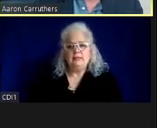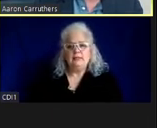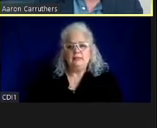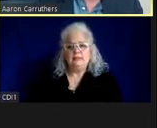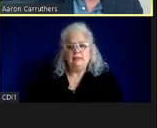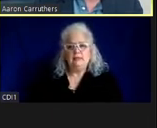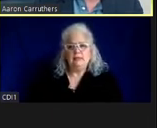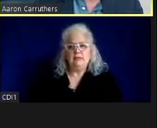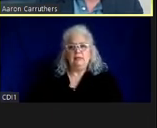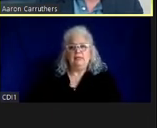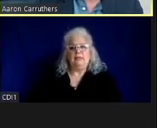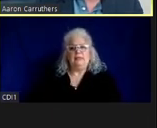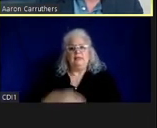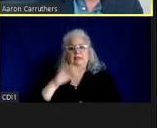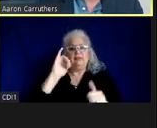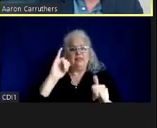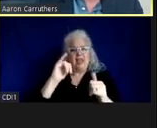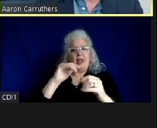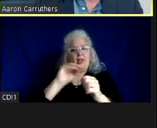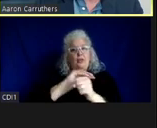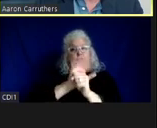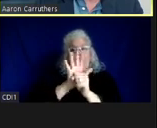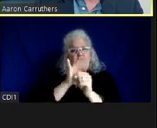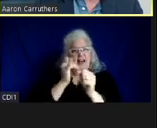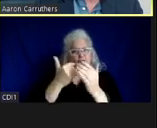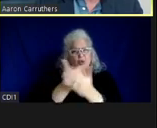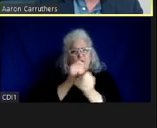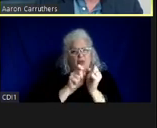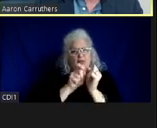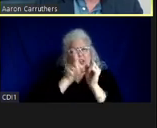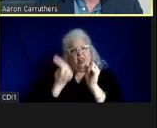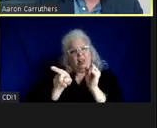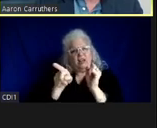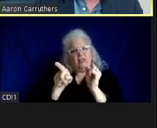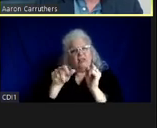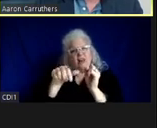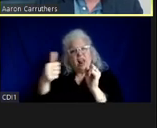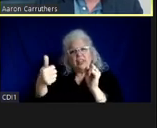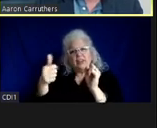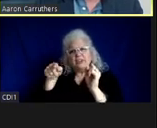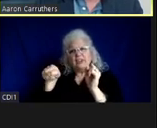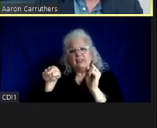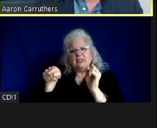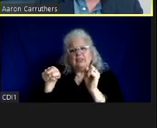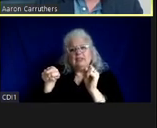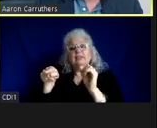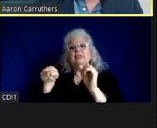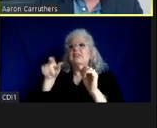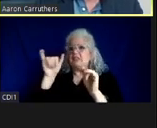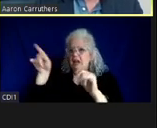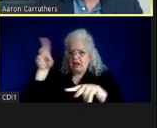Although I think that holds true both for the mutation out of the UK and the mutation out of California.